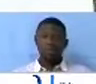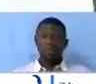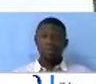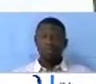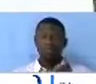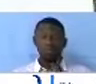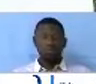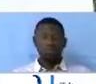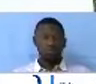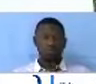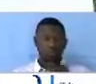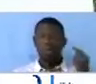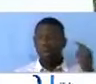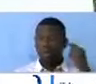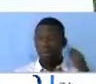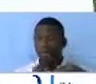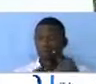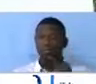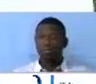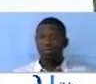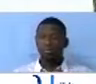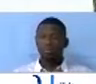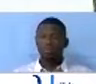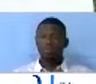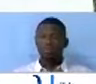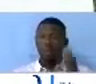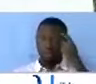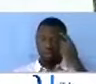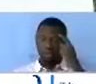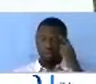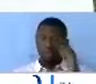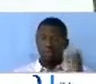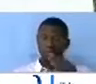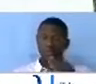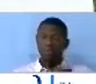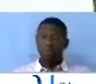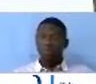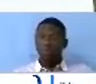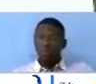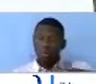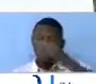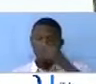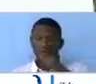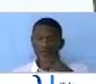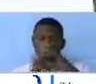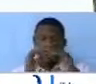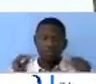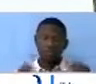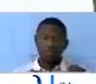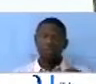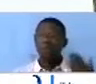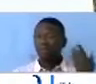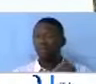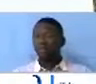have heard it. And I think I went up to the extent of walking out of his office at one point.